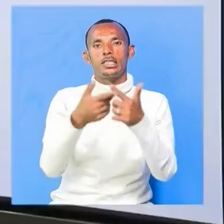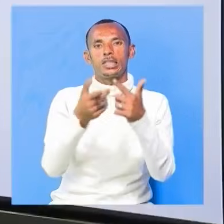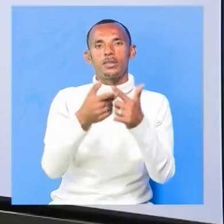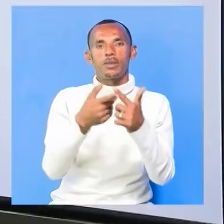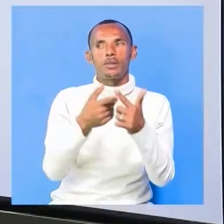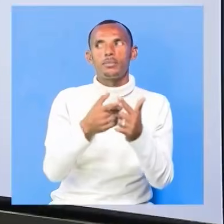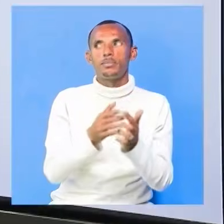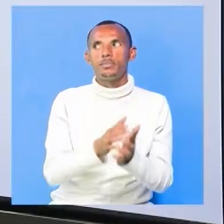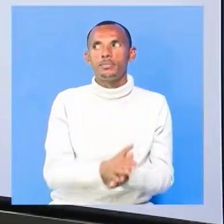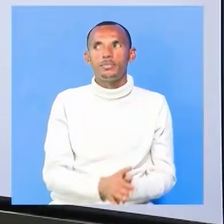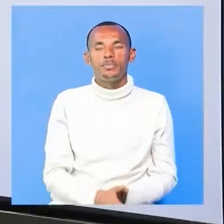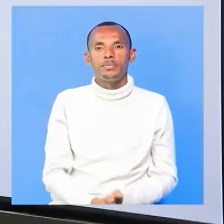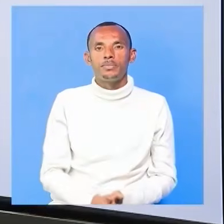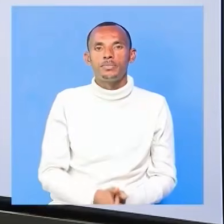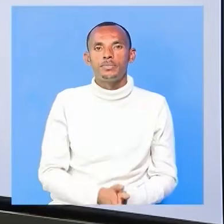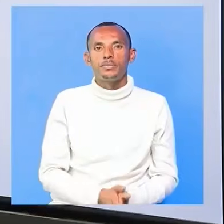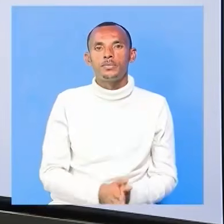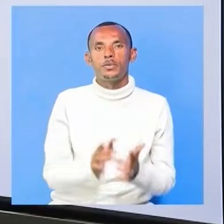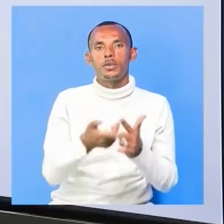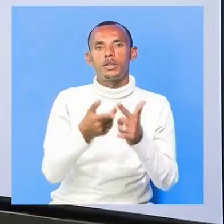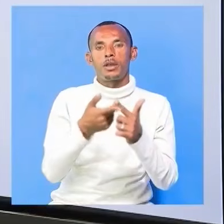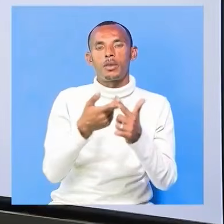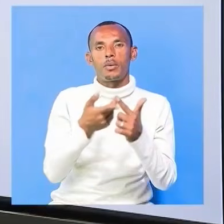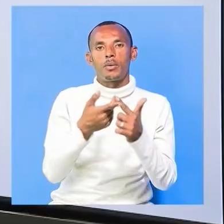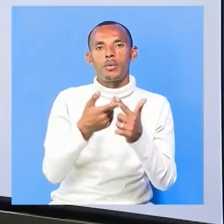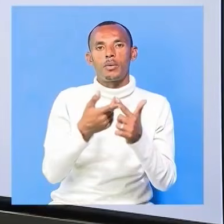The second one,